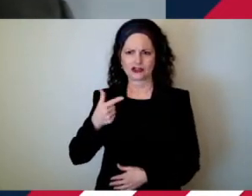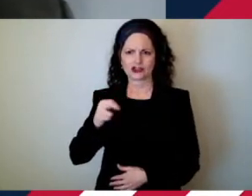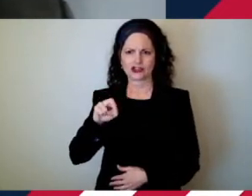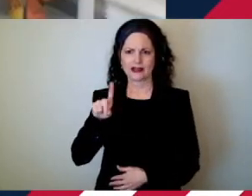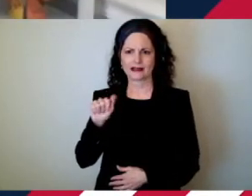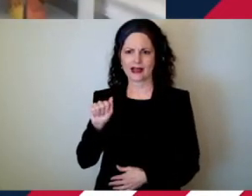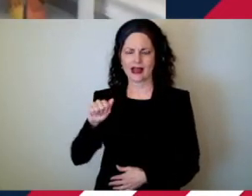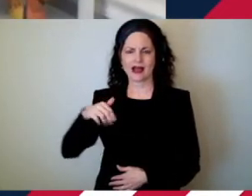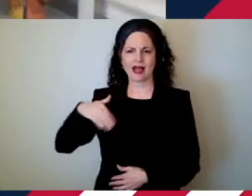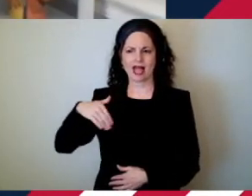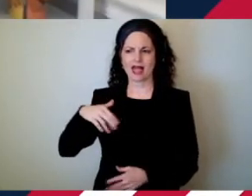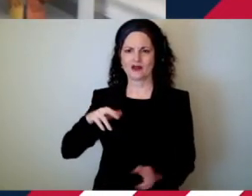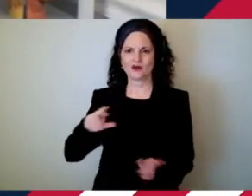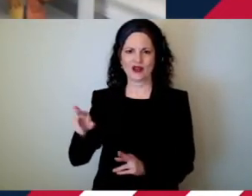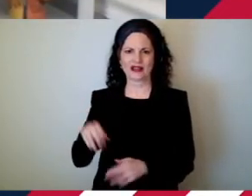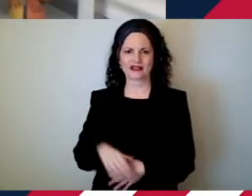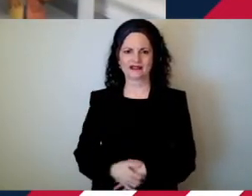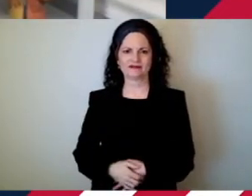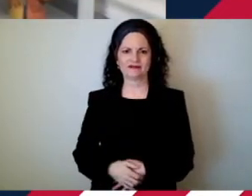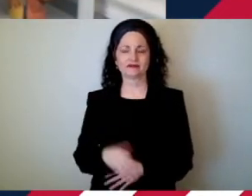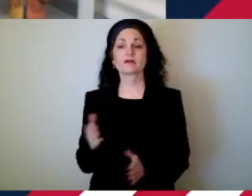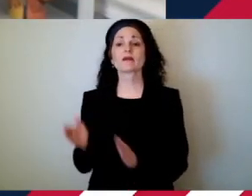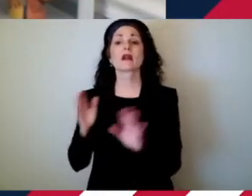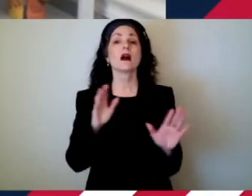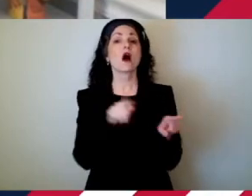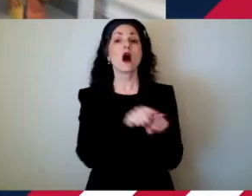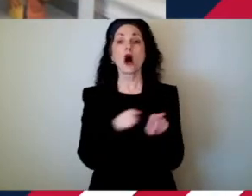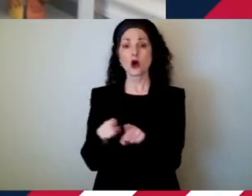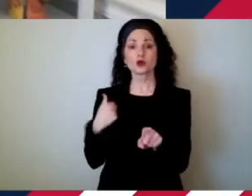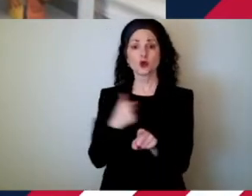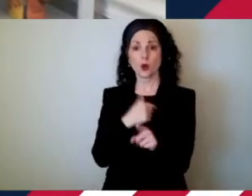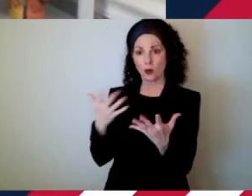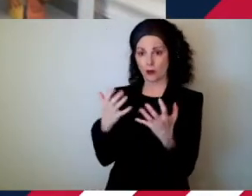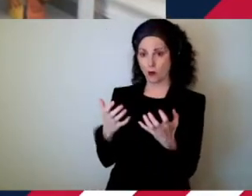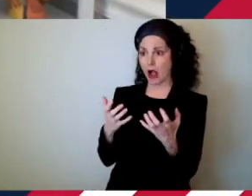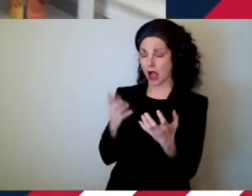Okay, I think also we want to, under our rules, the